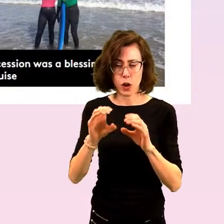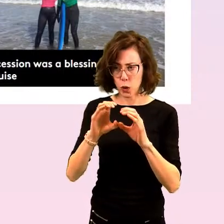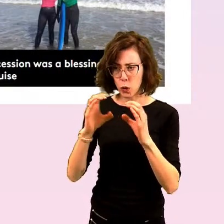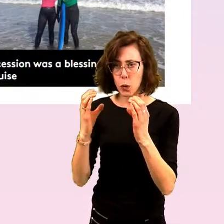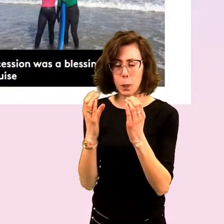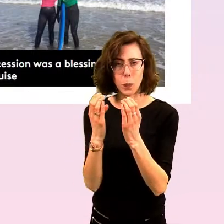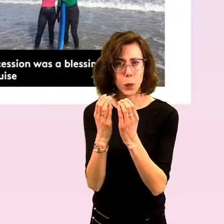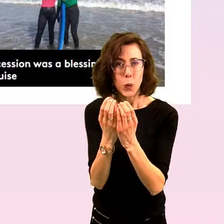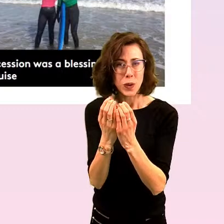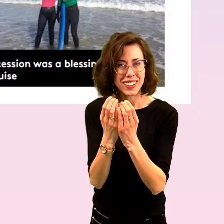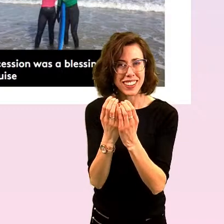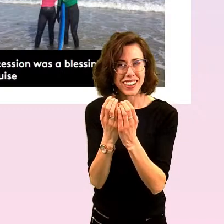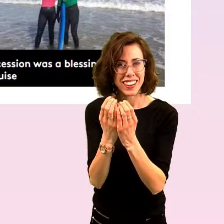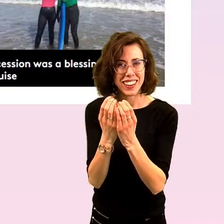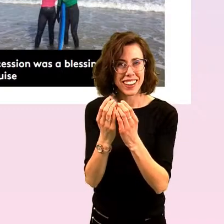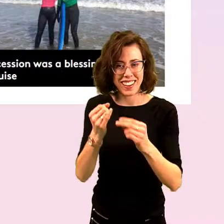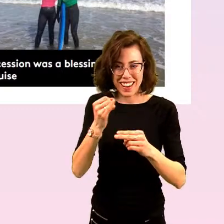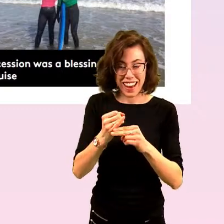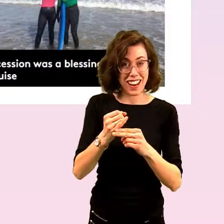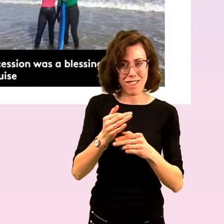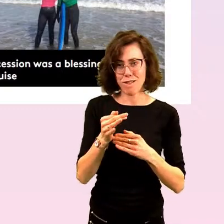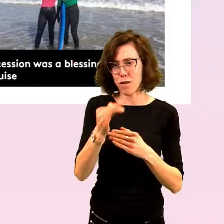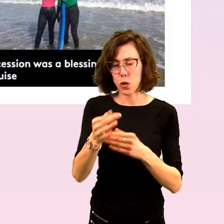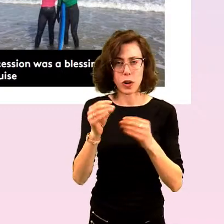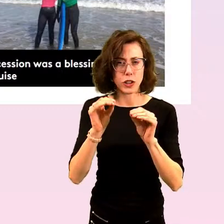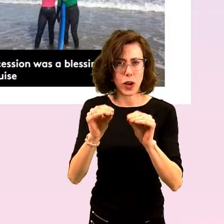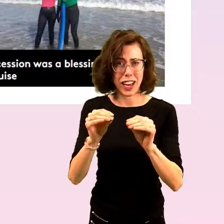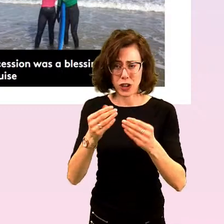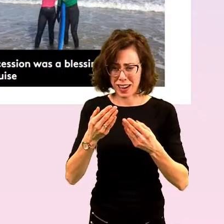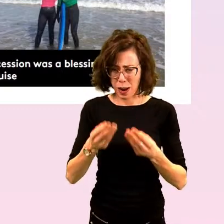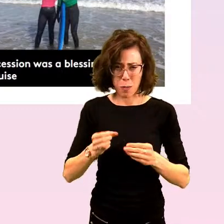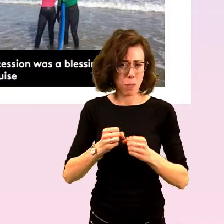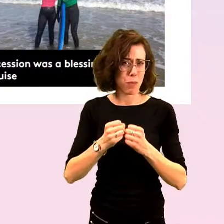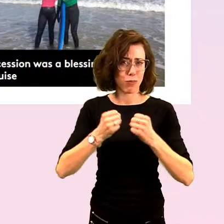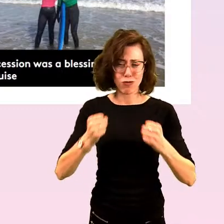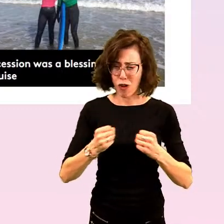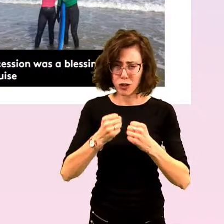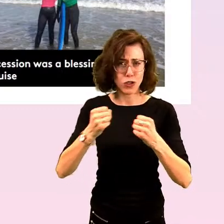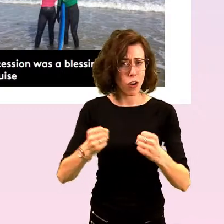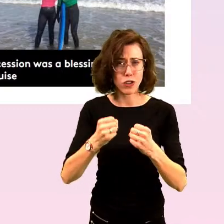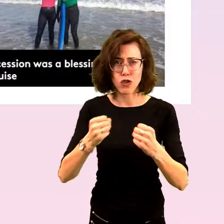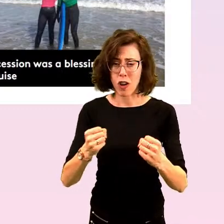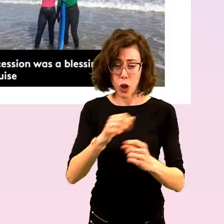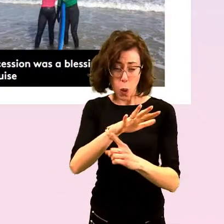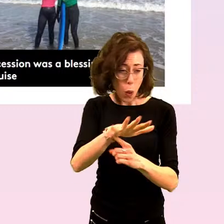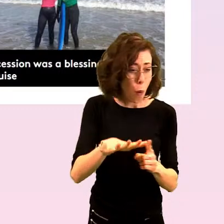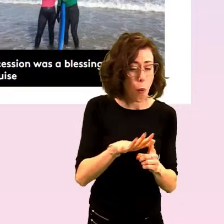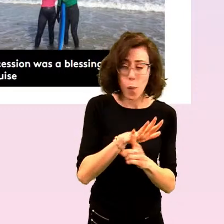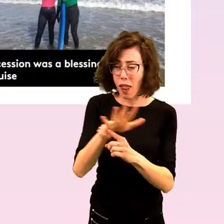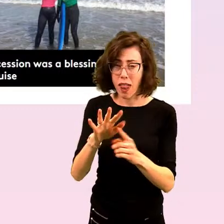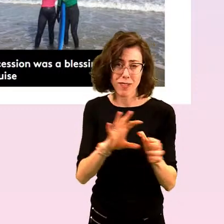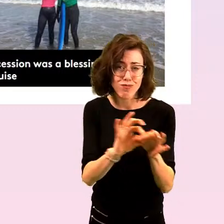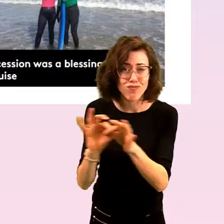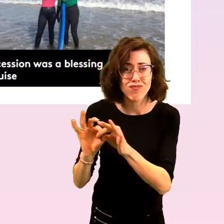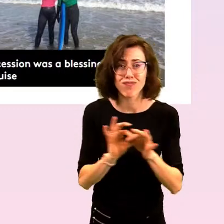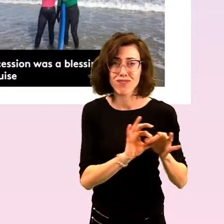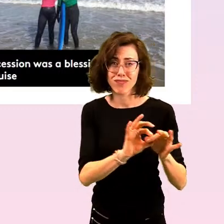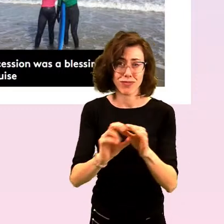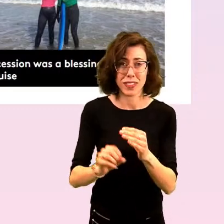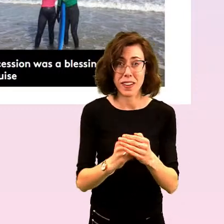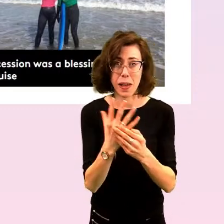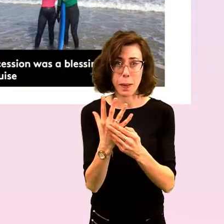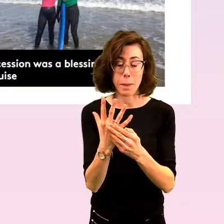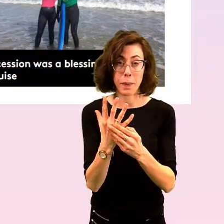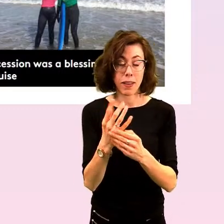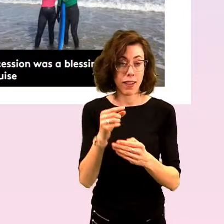further education and training is only getting stronger as all of those local links develop. I mean, this particular area, has such